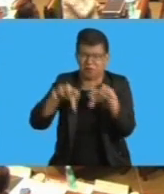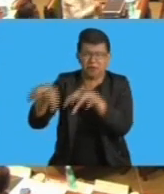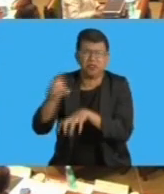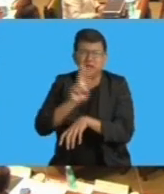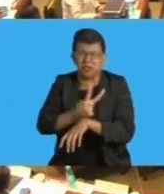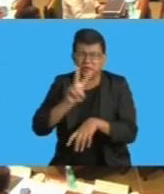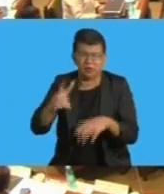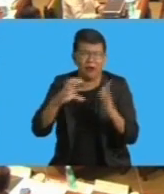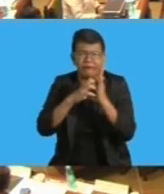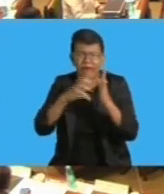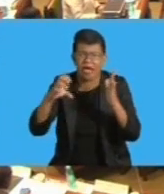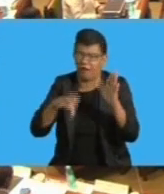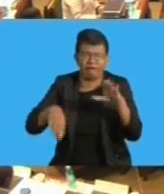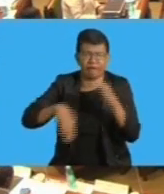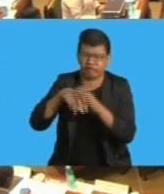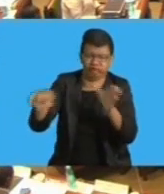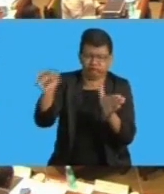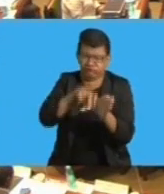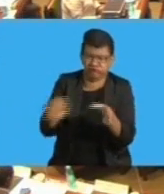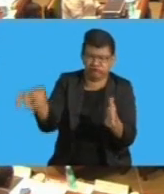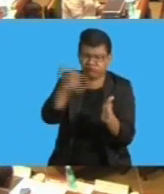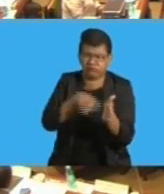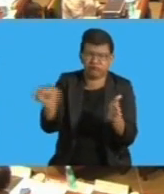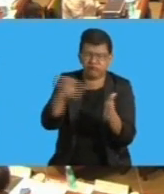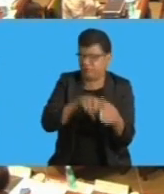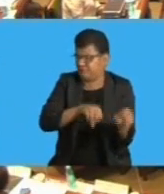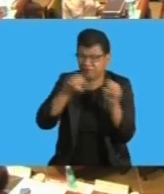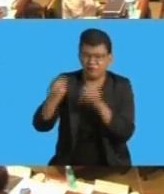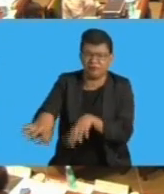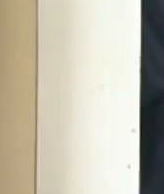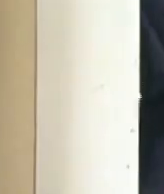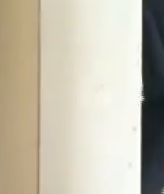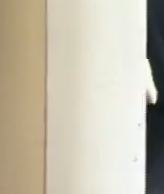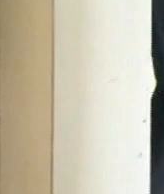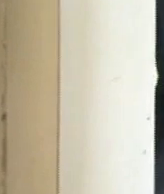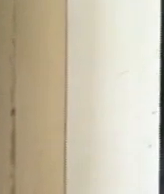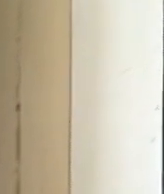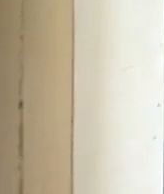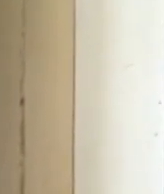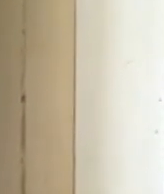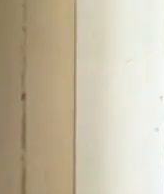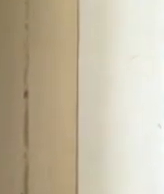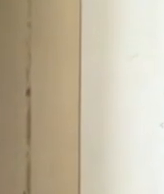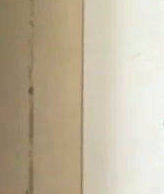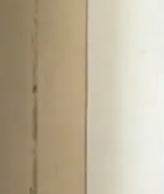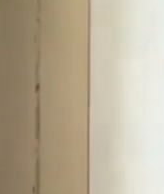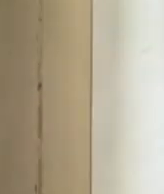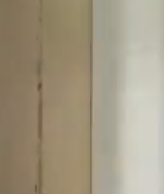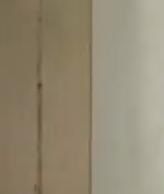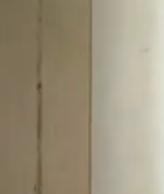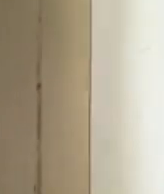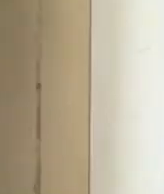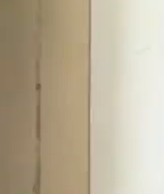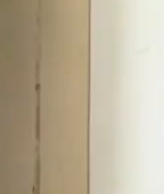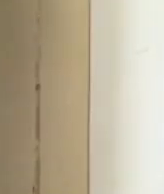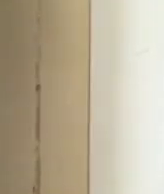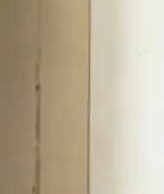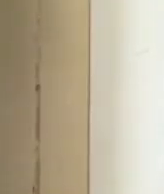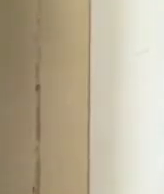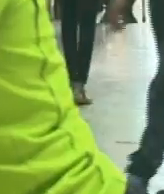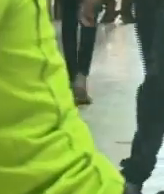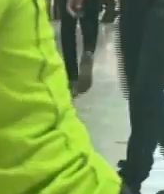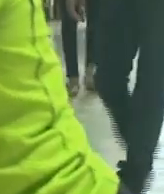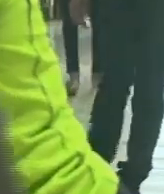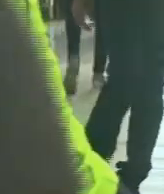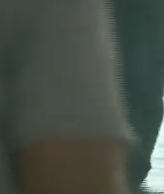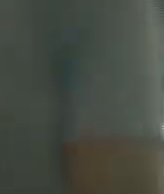other furniture, etc., that has been cluttering the corridors. Under the new partnership, the Lautoka Hospital will be known as the